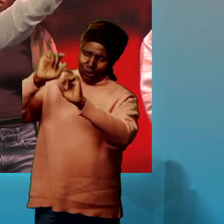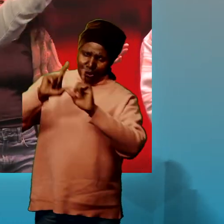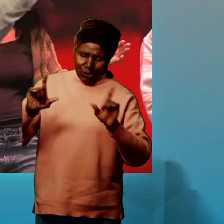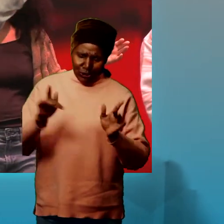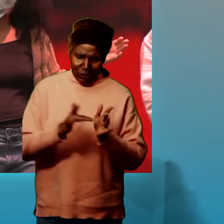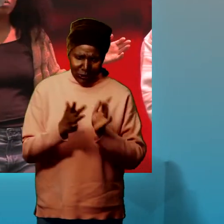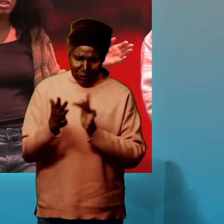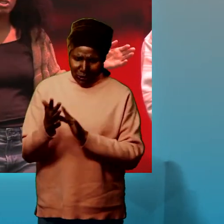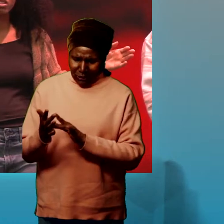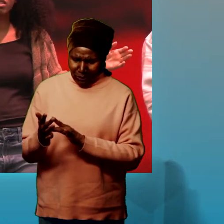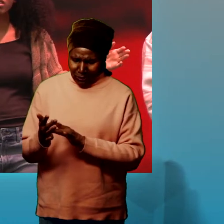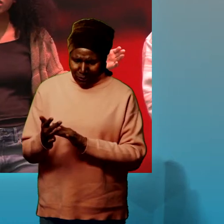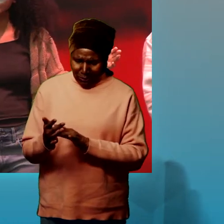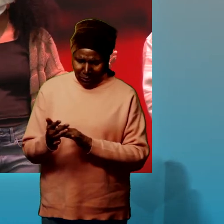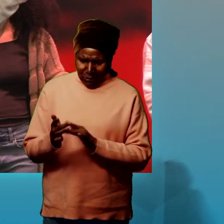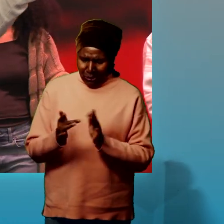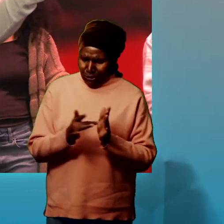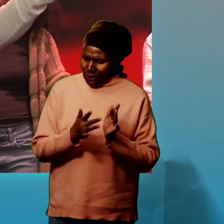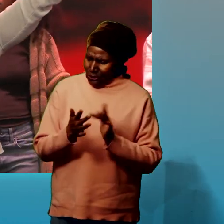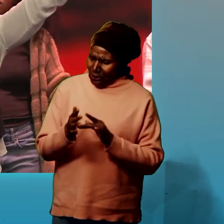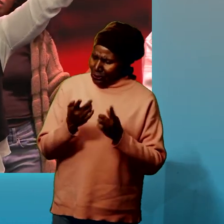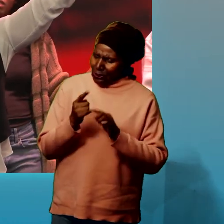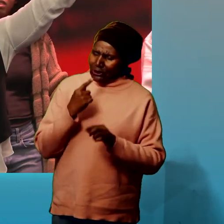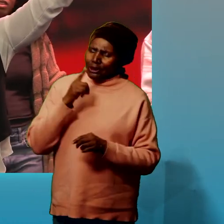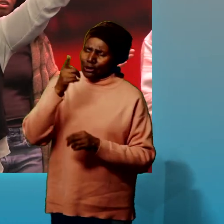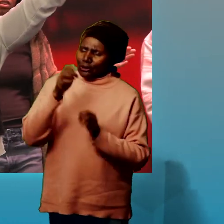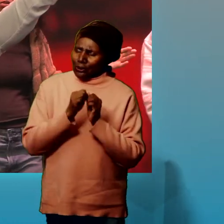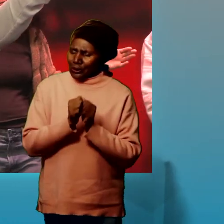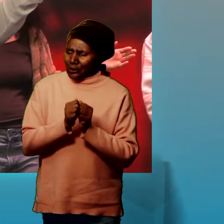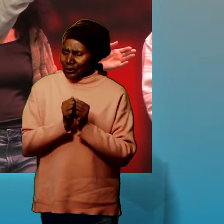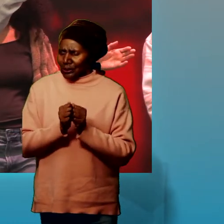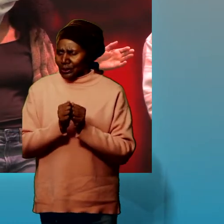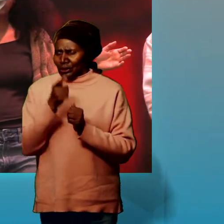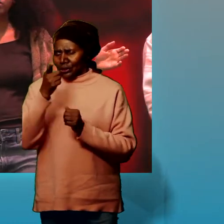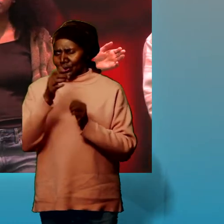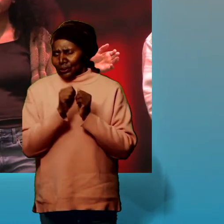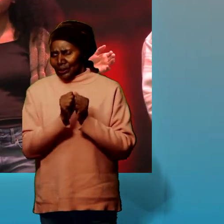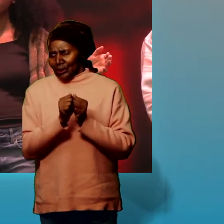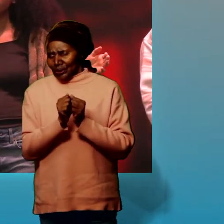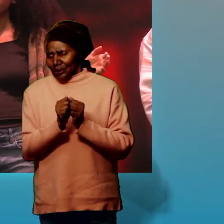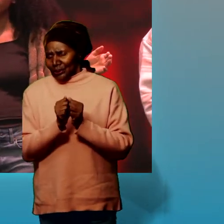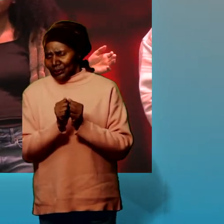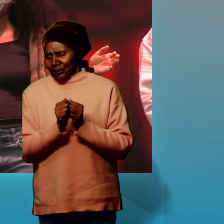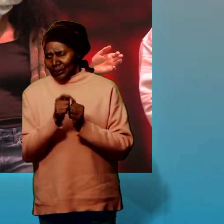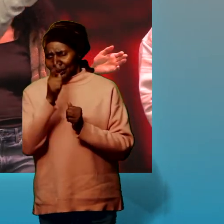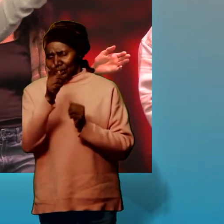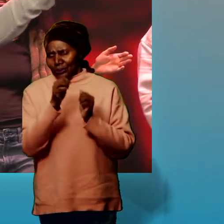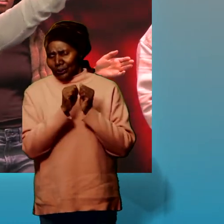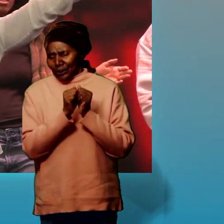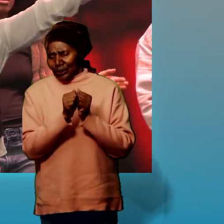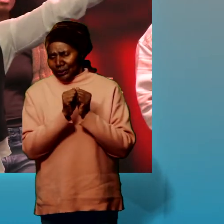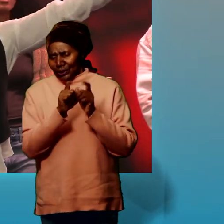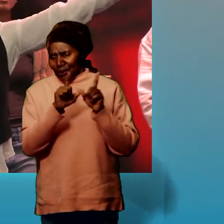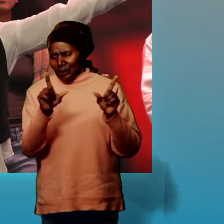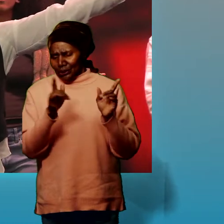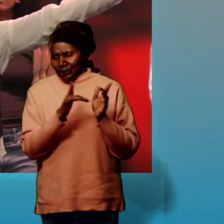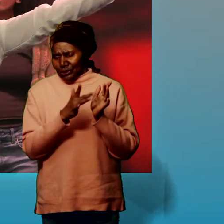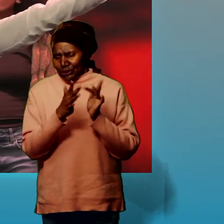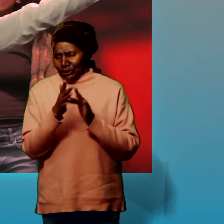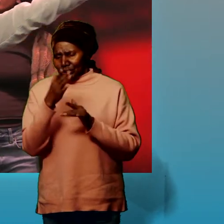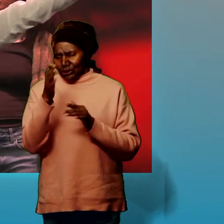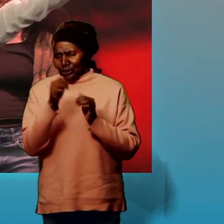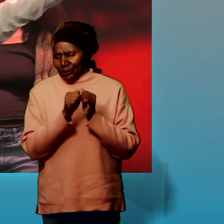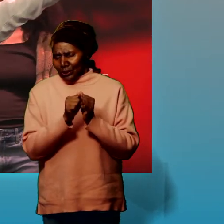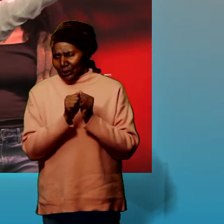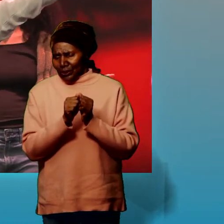Jesus. Jesus, we say, you're worthy, you're worthy. You are worthy, Lord Jesus. You're worthy